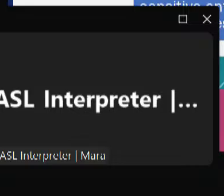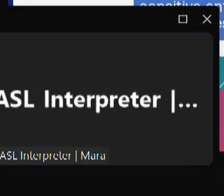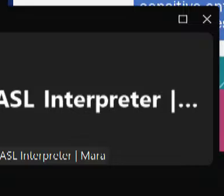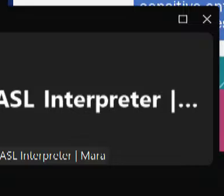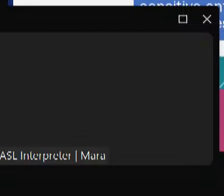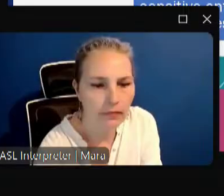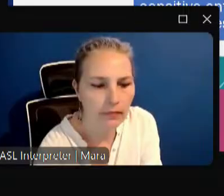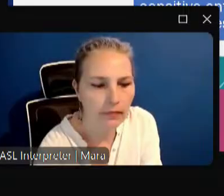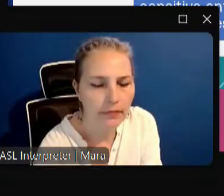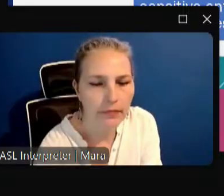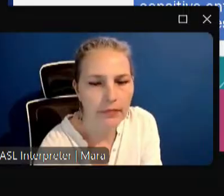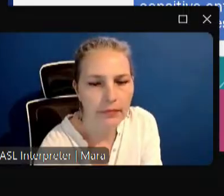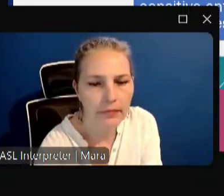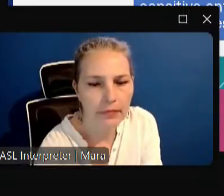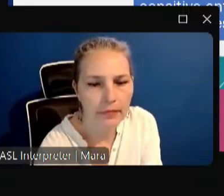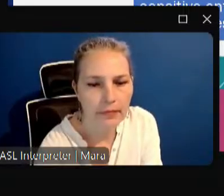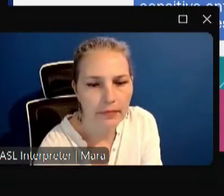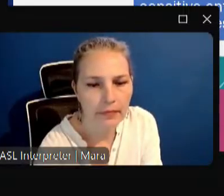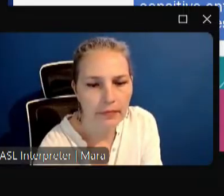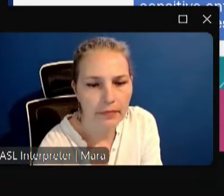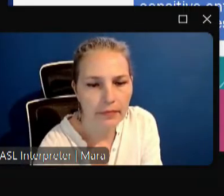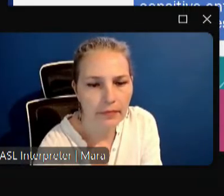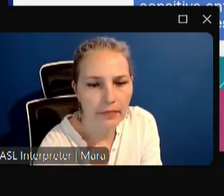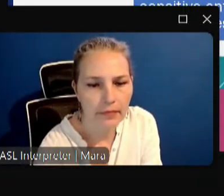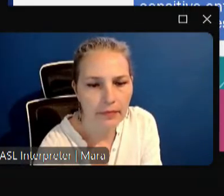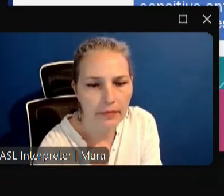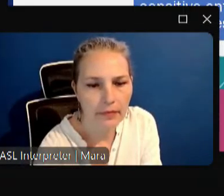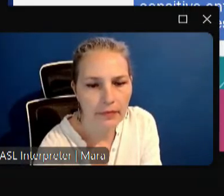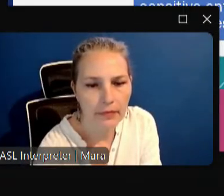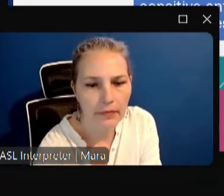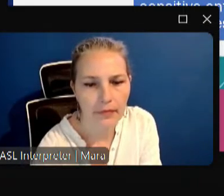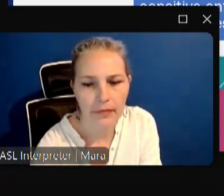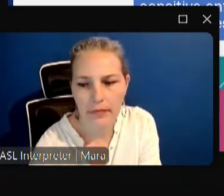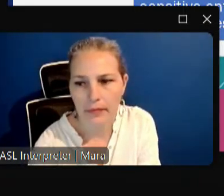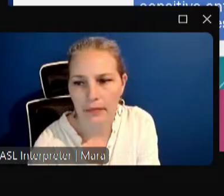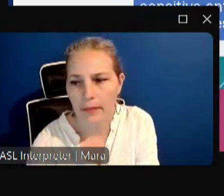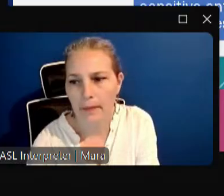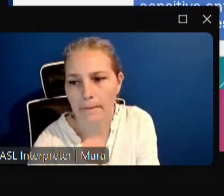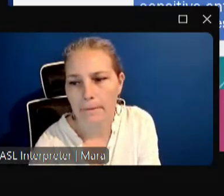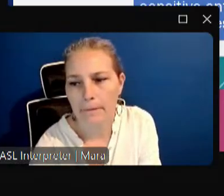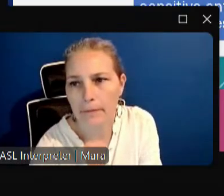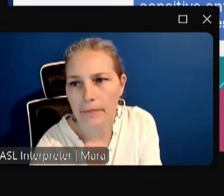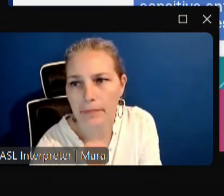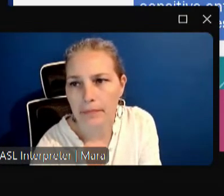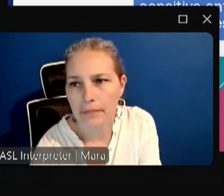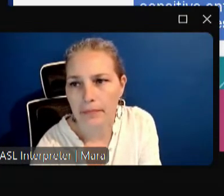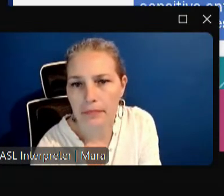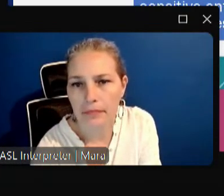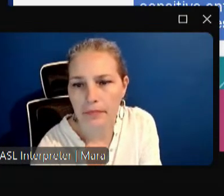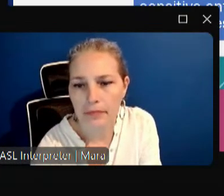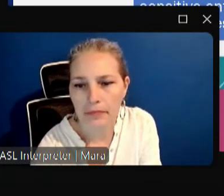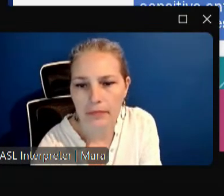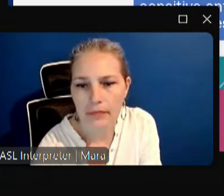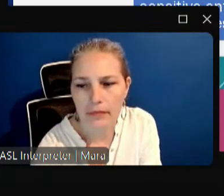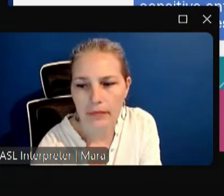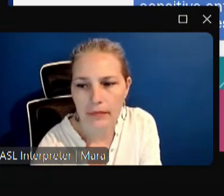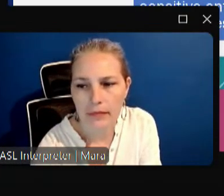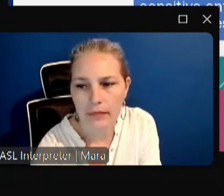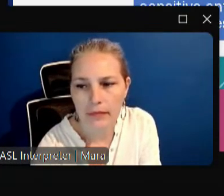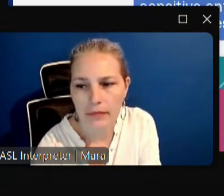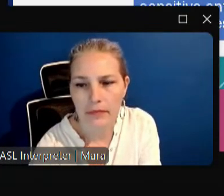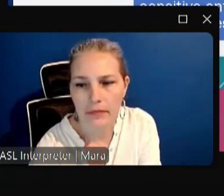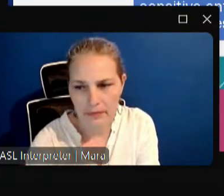vary in types of signs, from multiple signs on one property, large signs, smaller signs, banners. There are